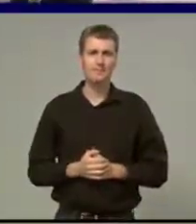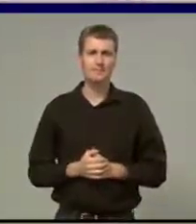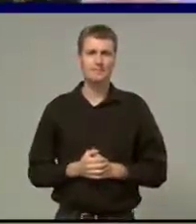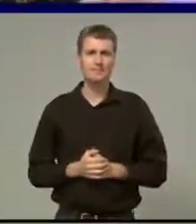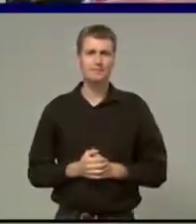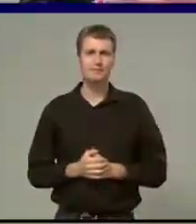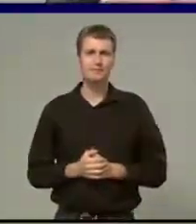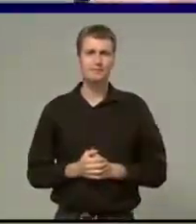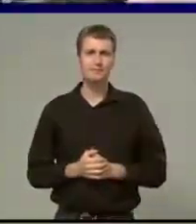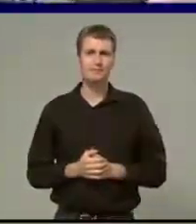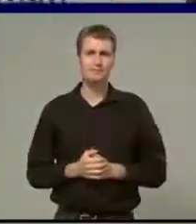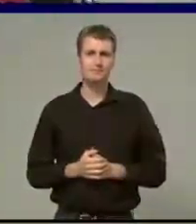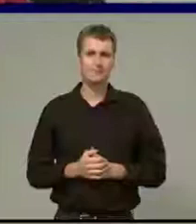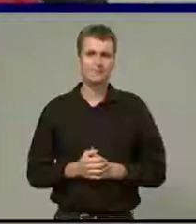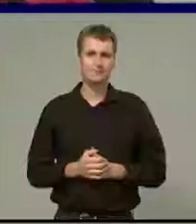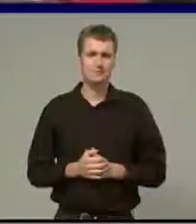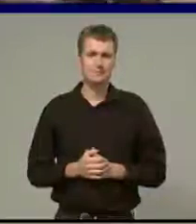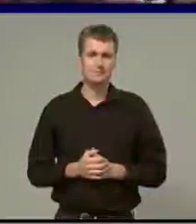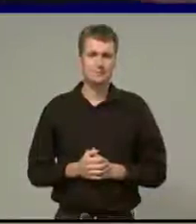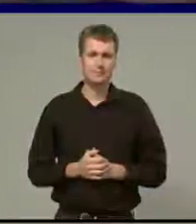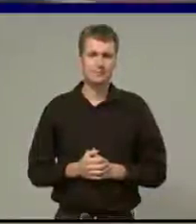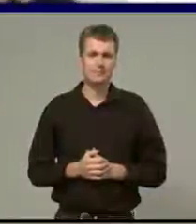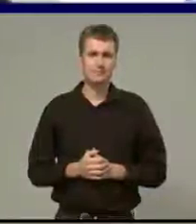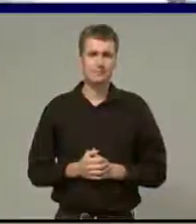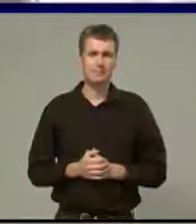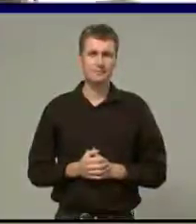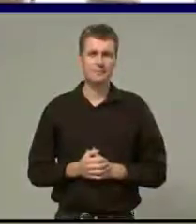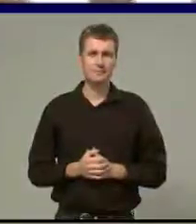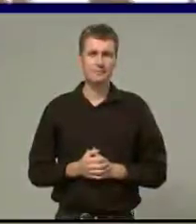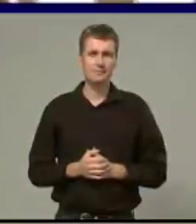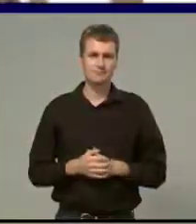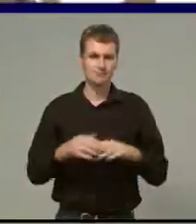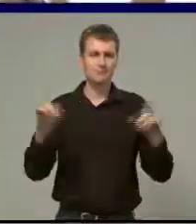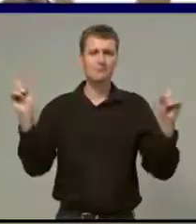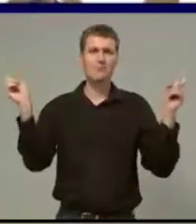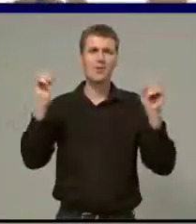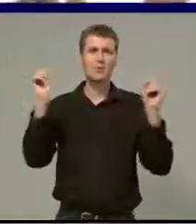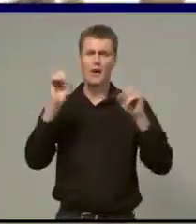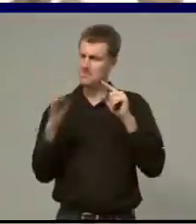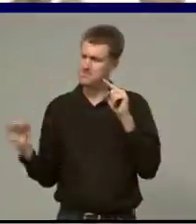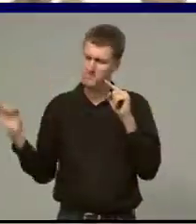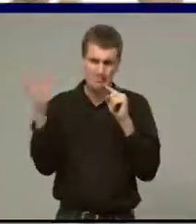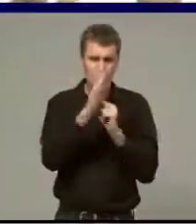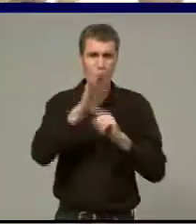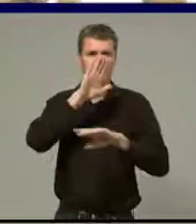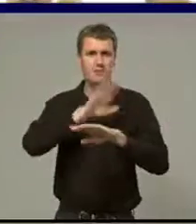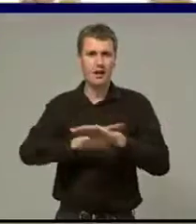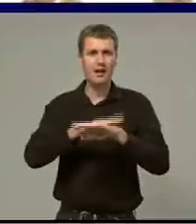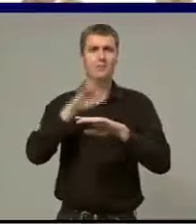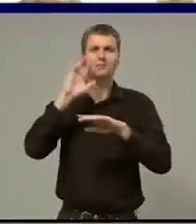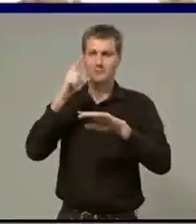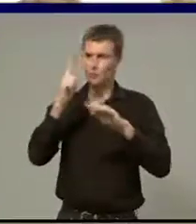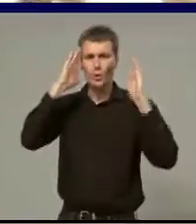the ground. Listen to the music of the world turning round. Today has been a landmark in the history of wizardry in the